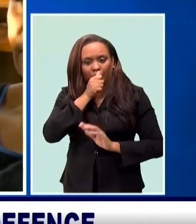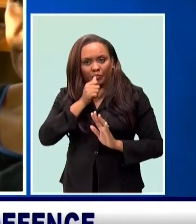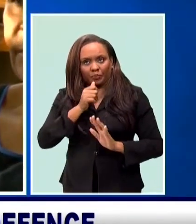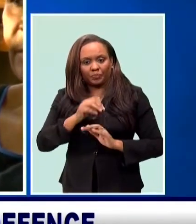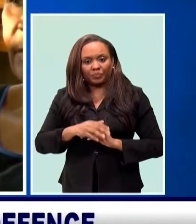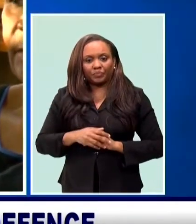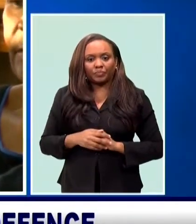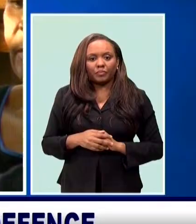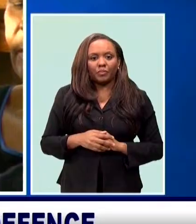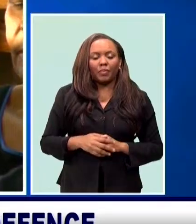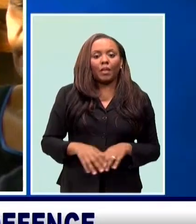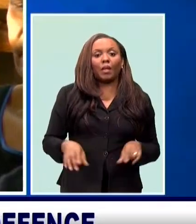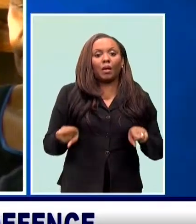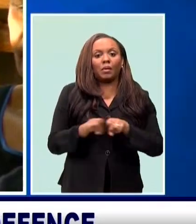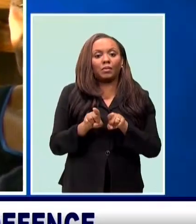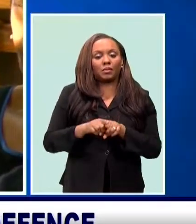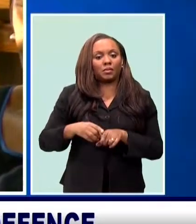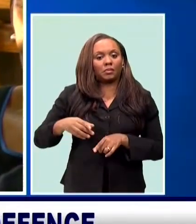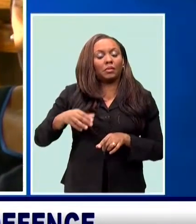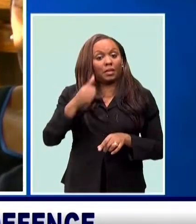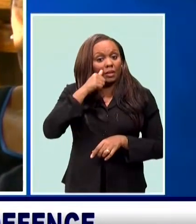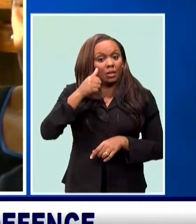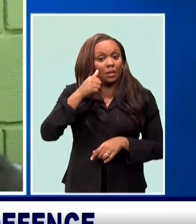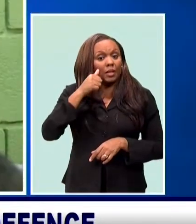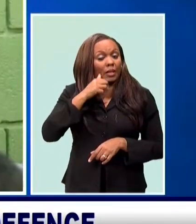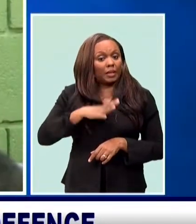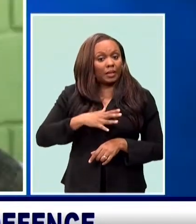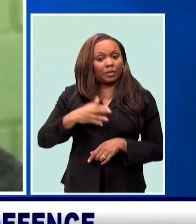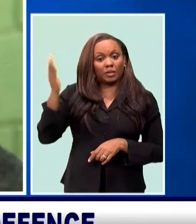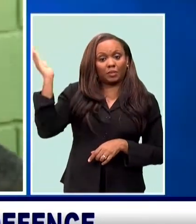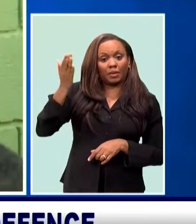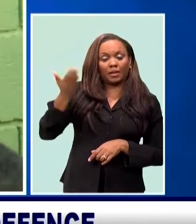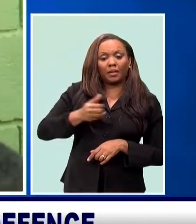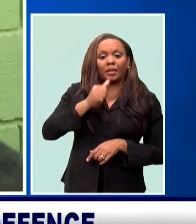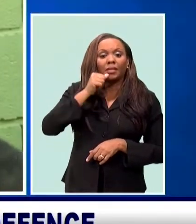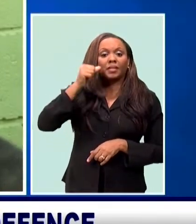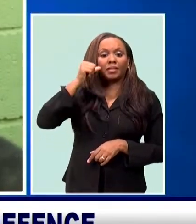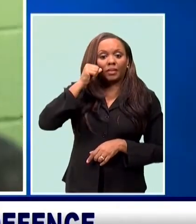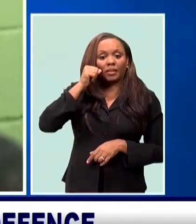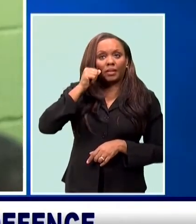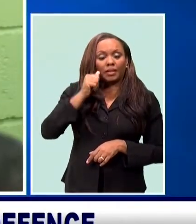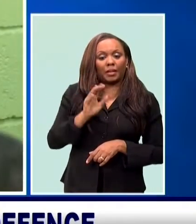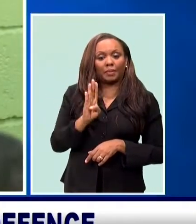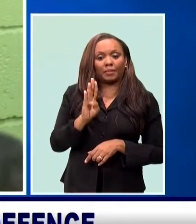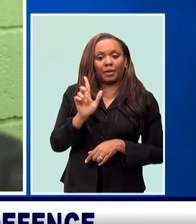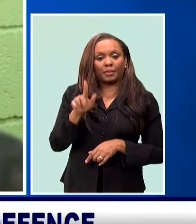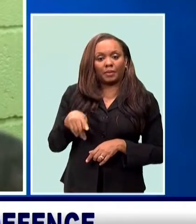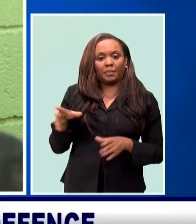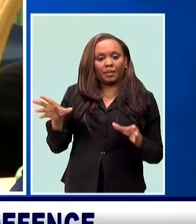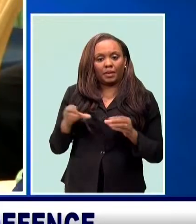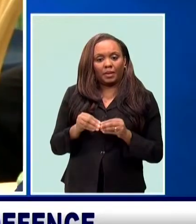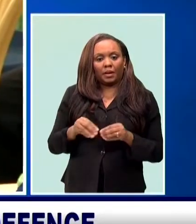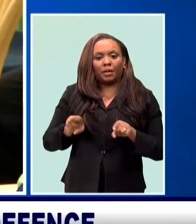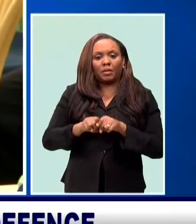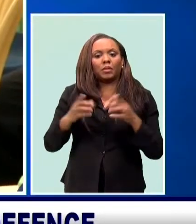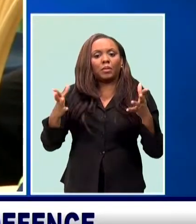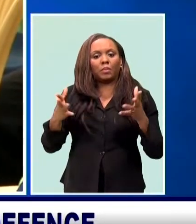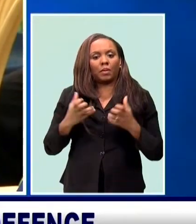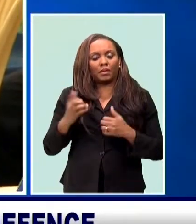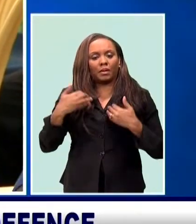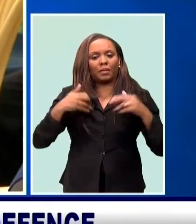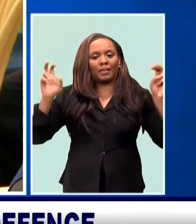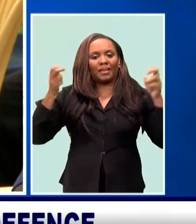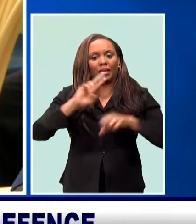Senator McConney was speaking at a Christchurch East Central branch meeting last evening. She says plans are also being put in place to establish a